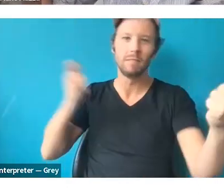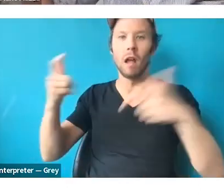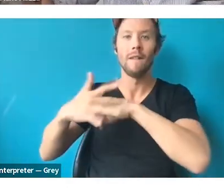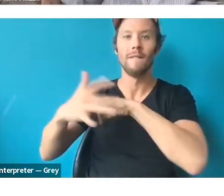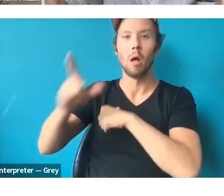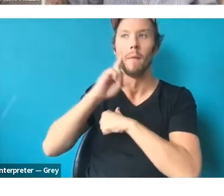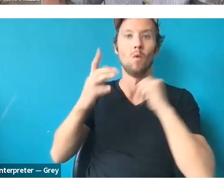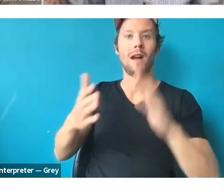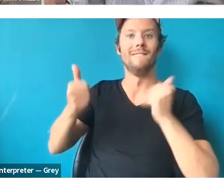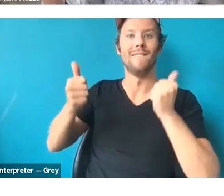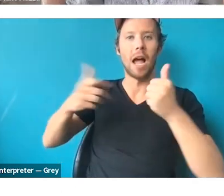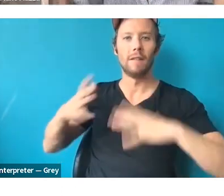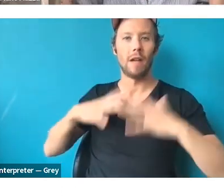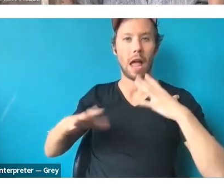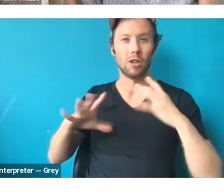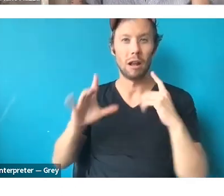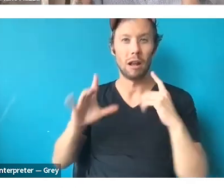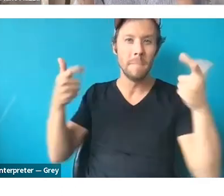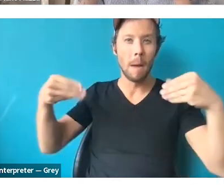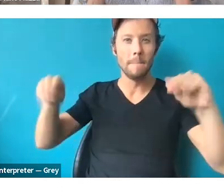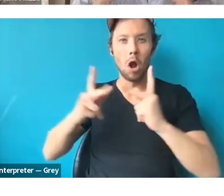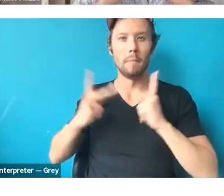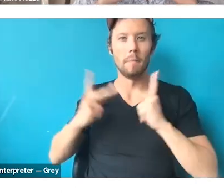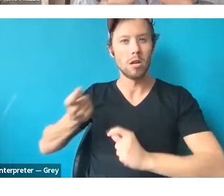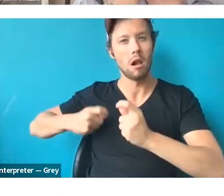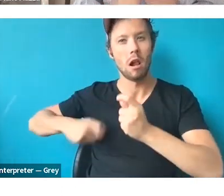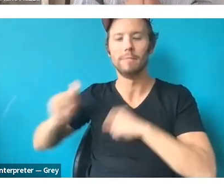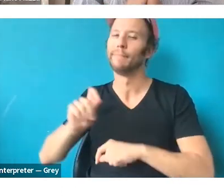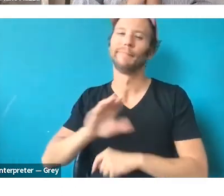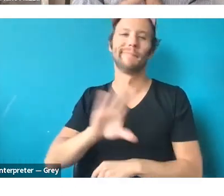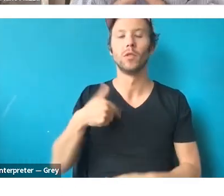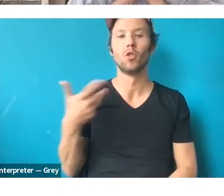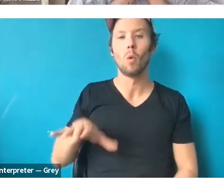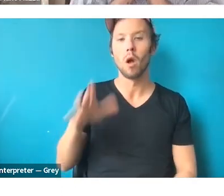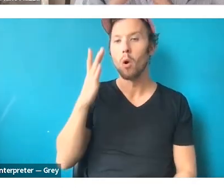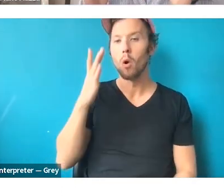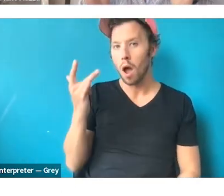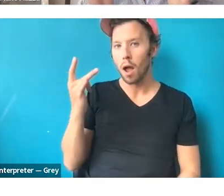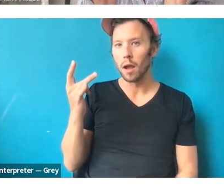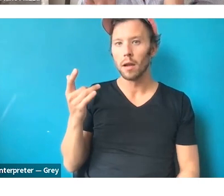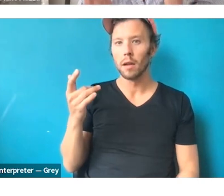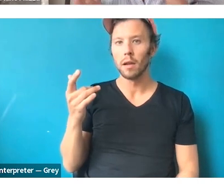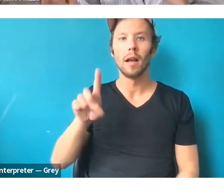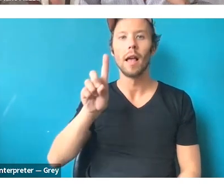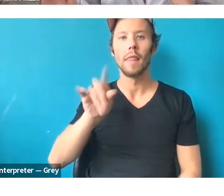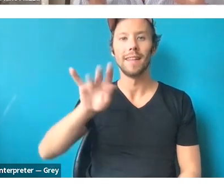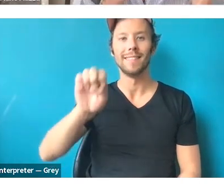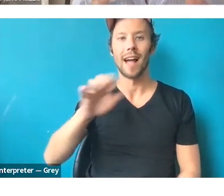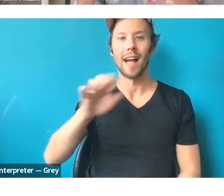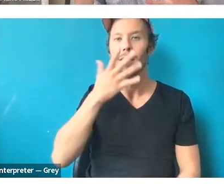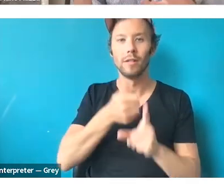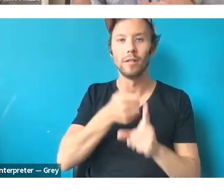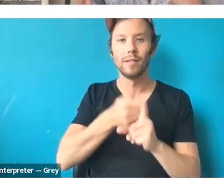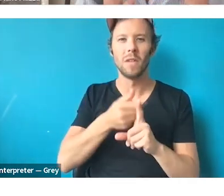scale, for lack of a better term. That would cause an entire dye stuff to go extinct, right? So